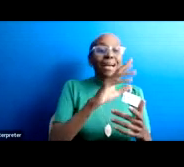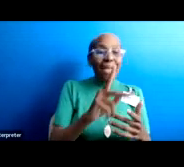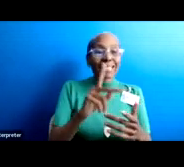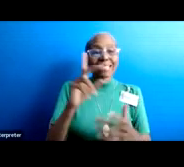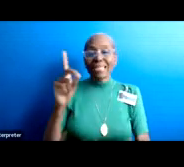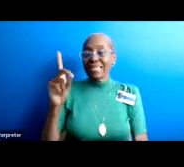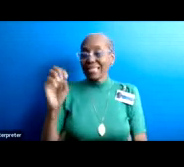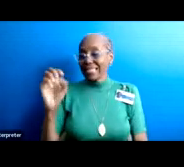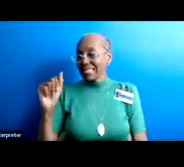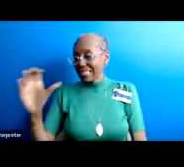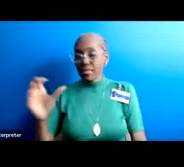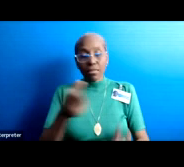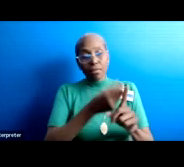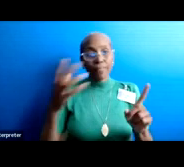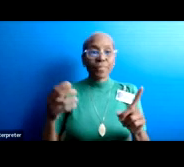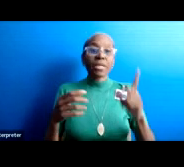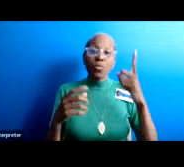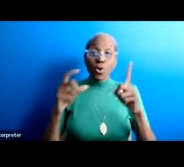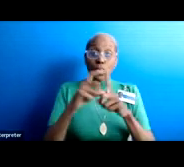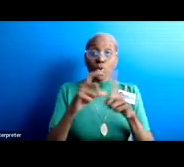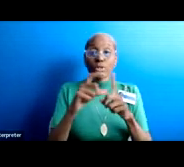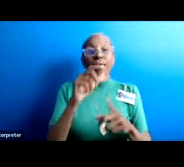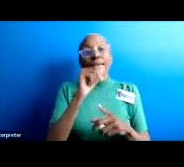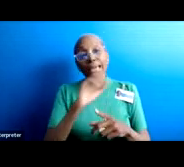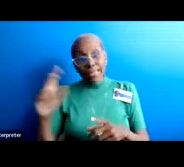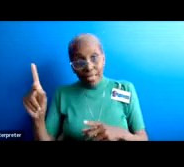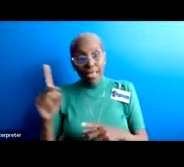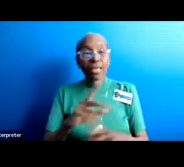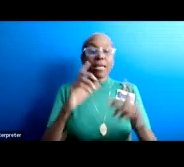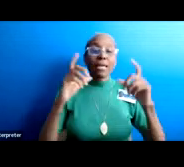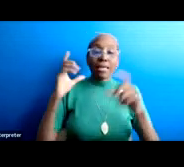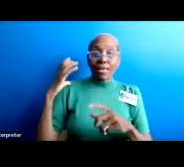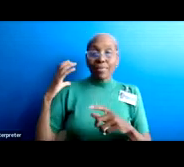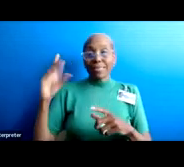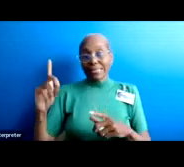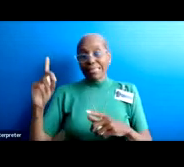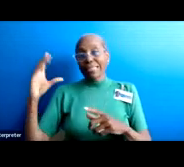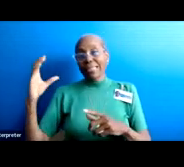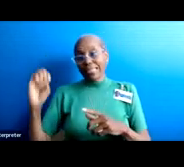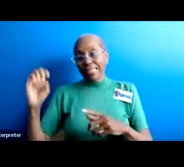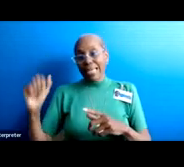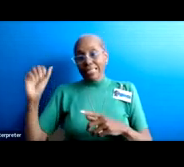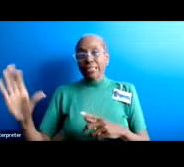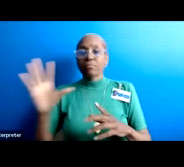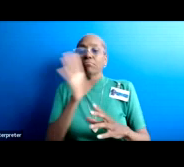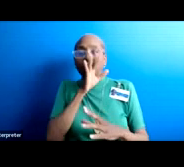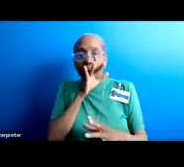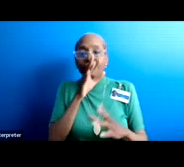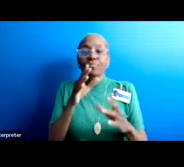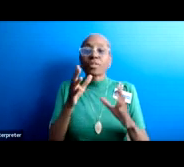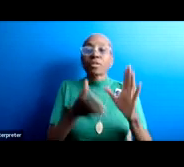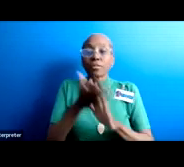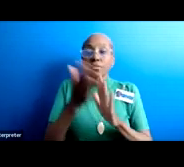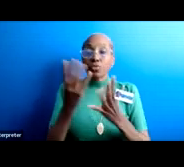in language is one word, just ASK, capital D, EAC. When you run that